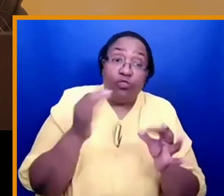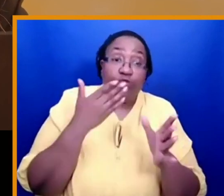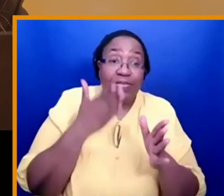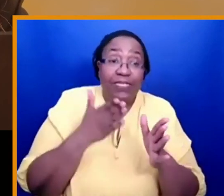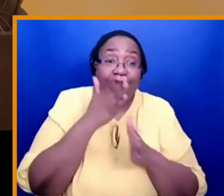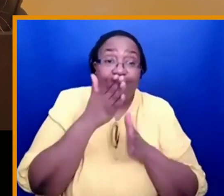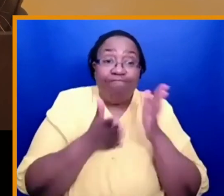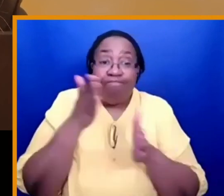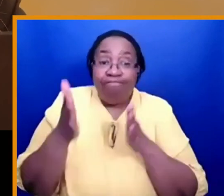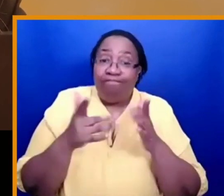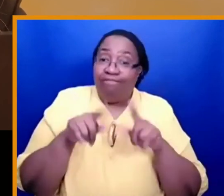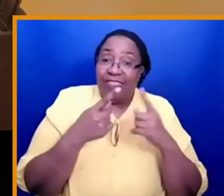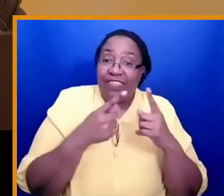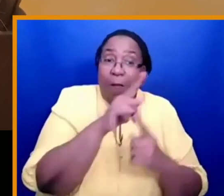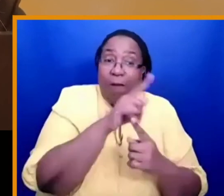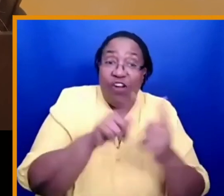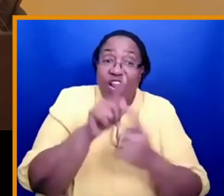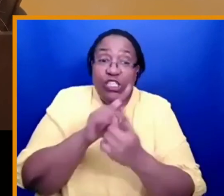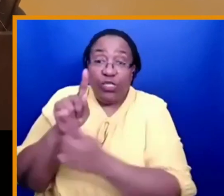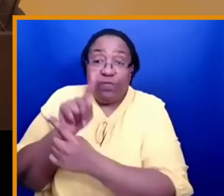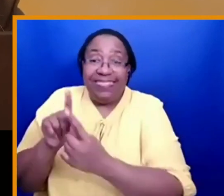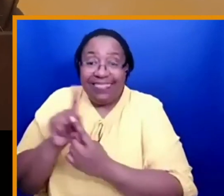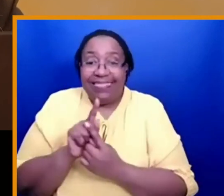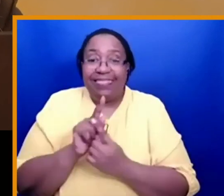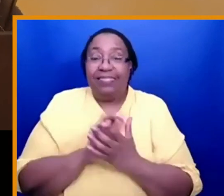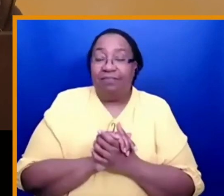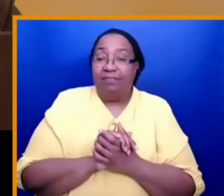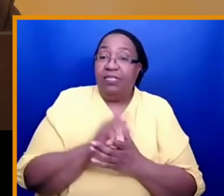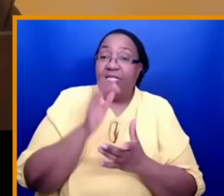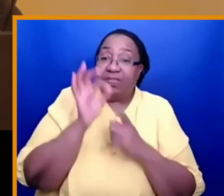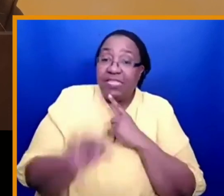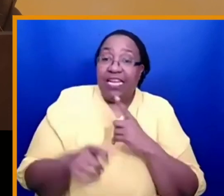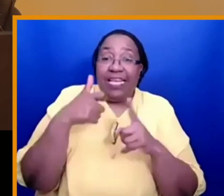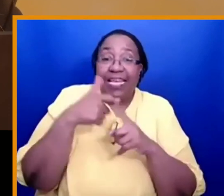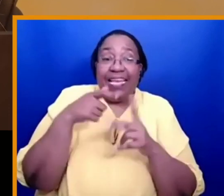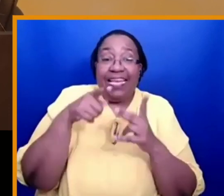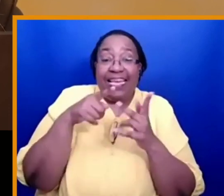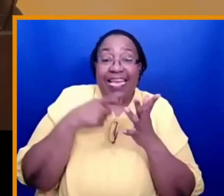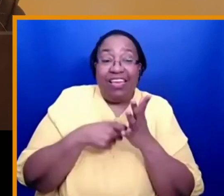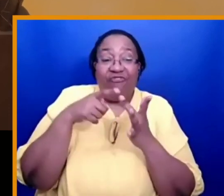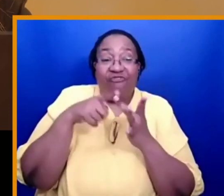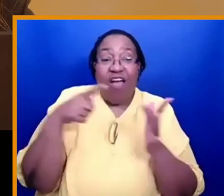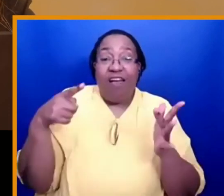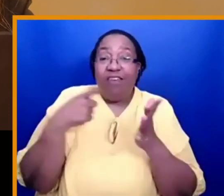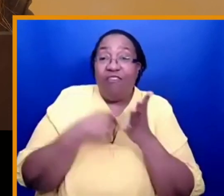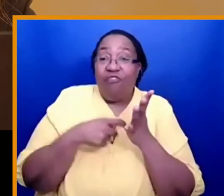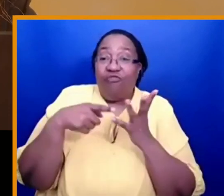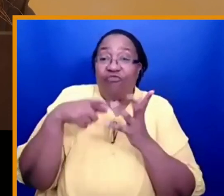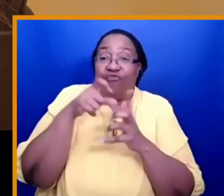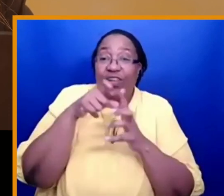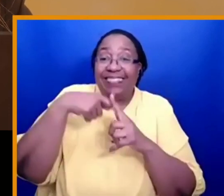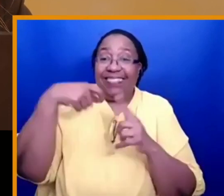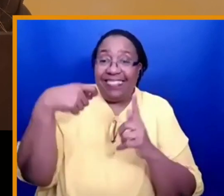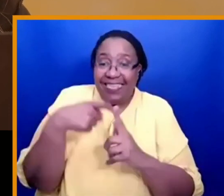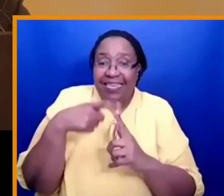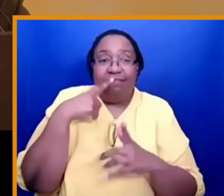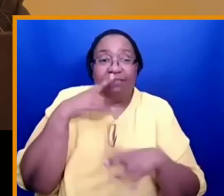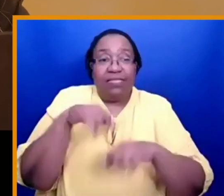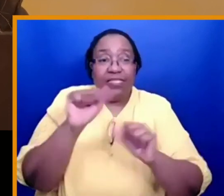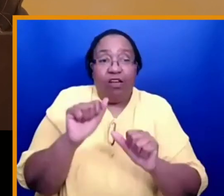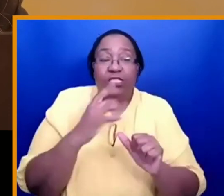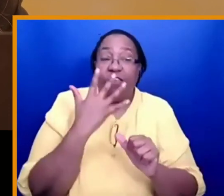fringe with Kira Rudick from the Holos Party in Ukraine. That's on at 5:40,